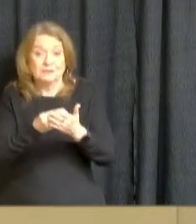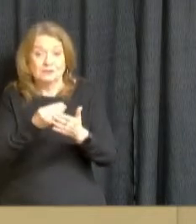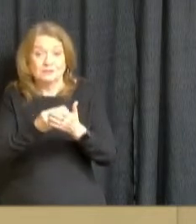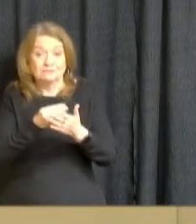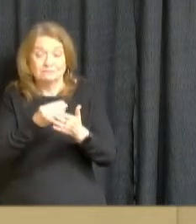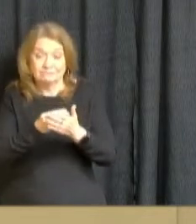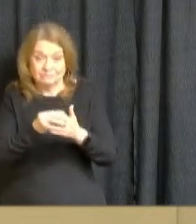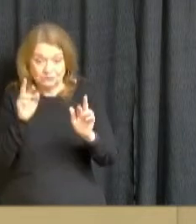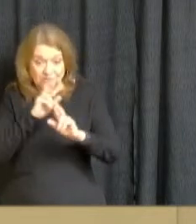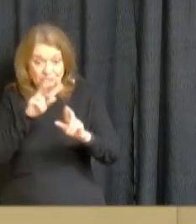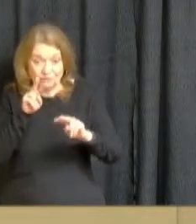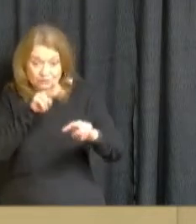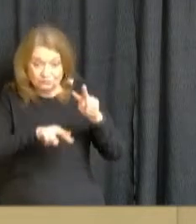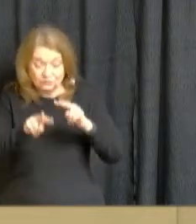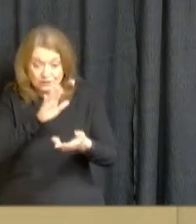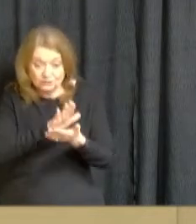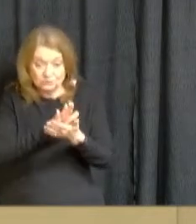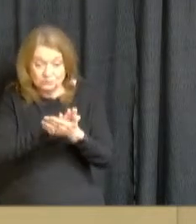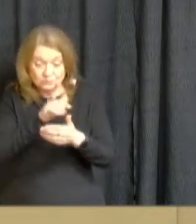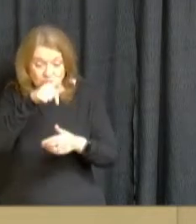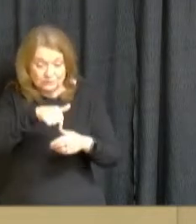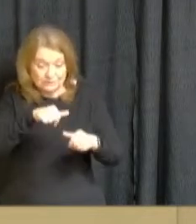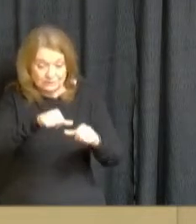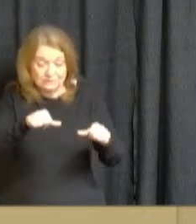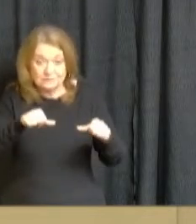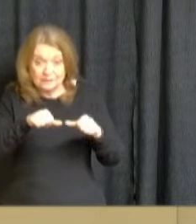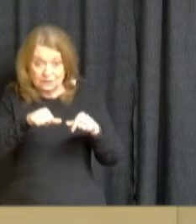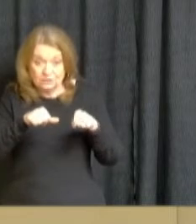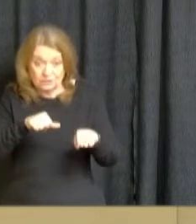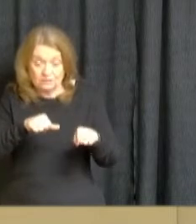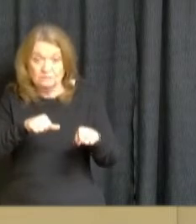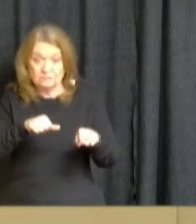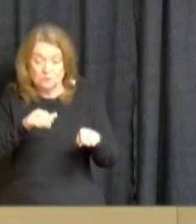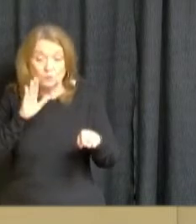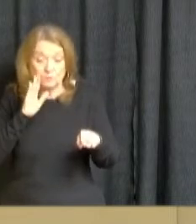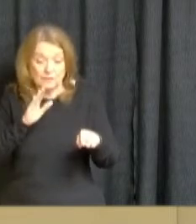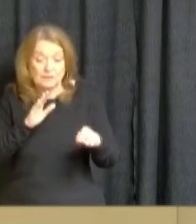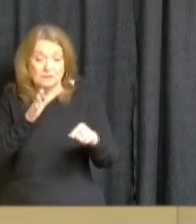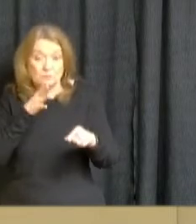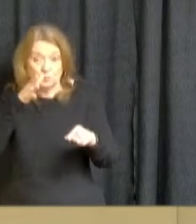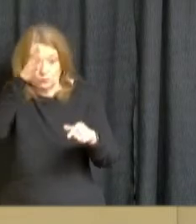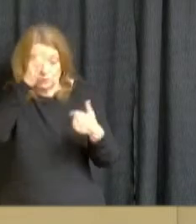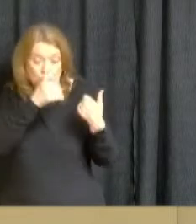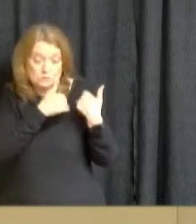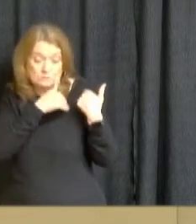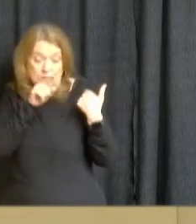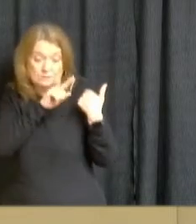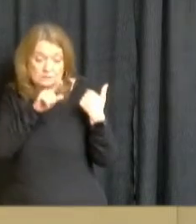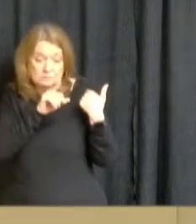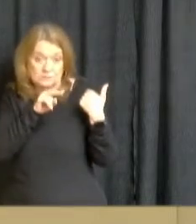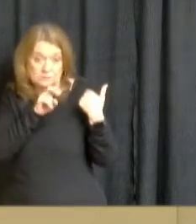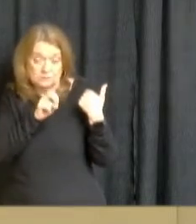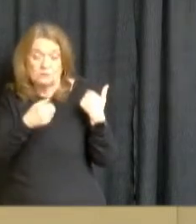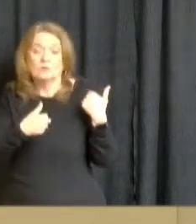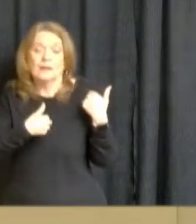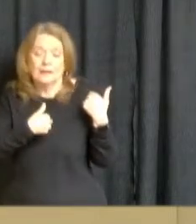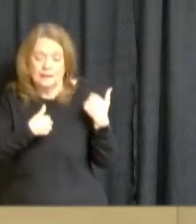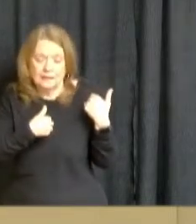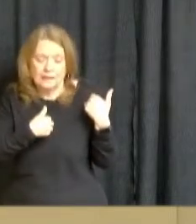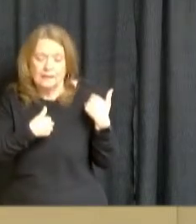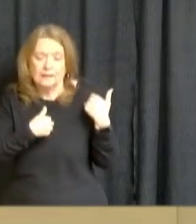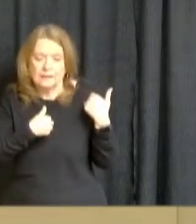if we're looking at a school in this area and this neighborhood is going to be in the parental responsibility zone, I am going